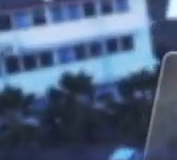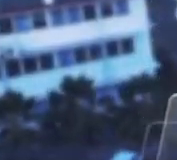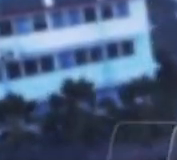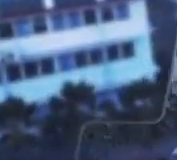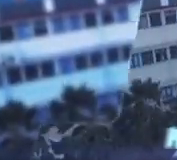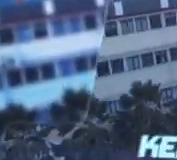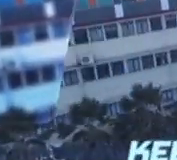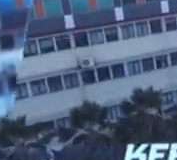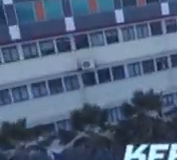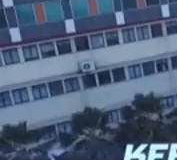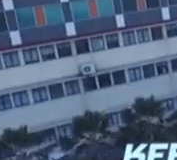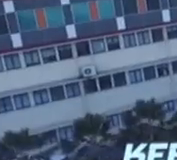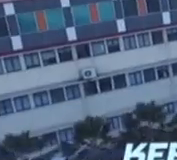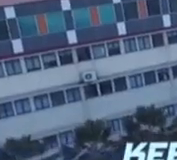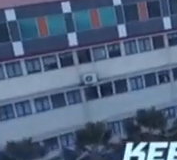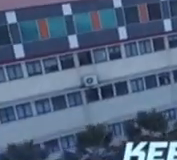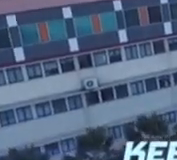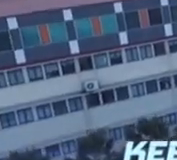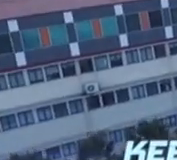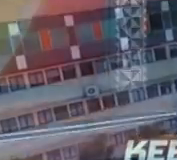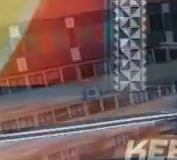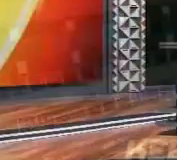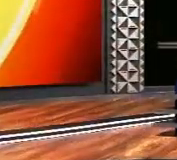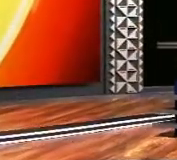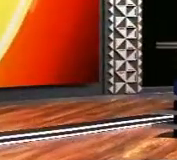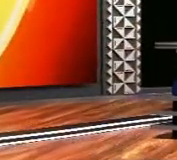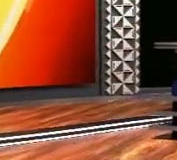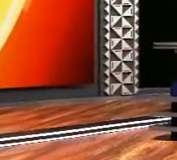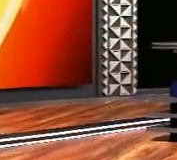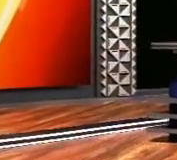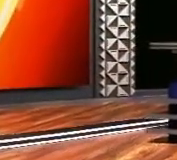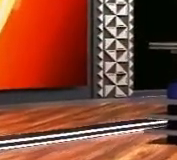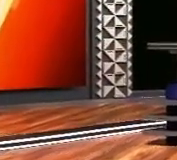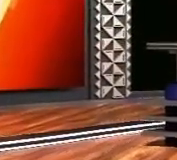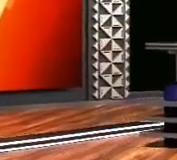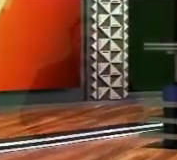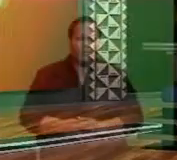From the studios of FBC Suva, Jackie Spate.